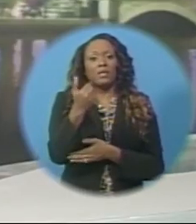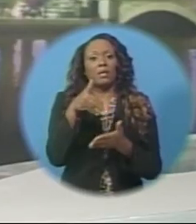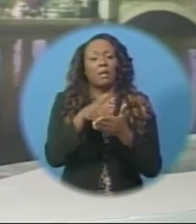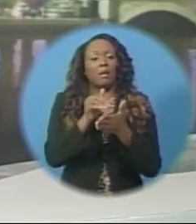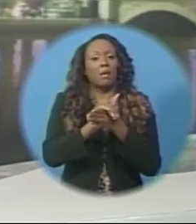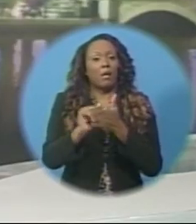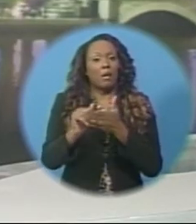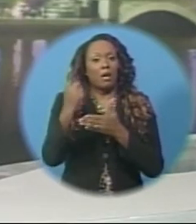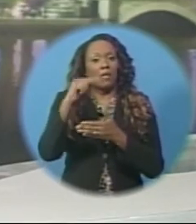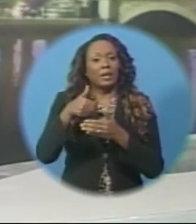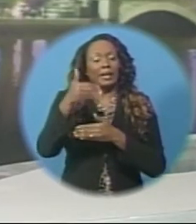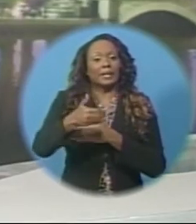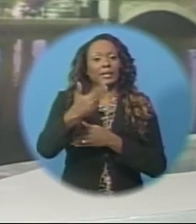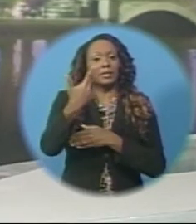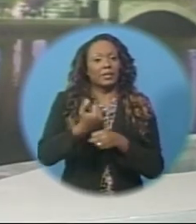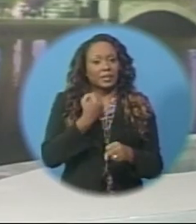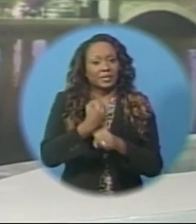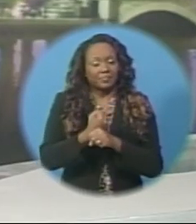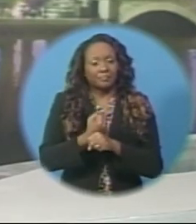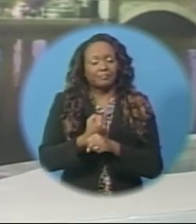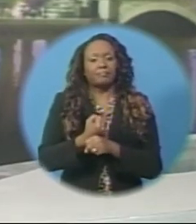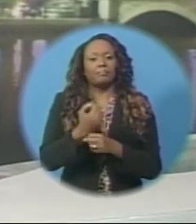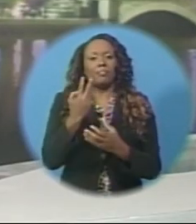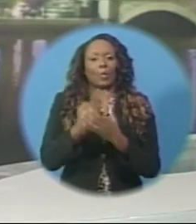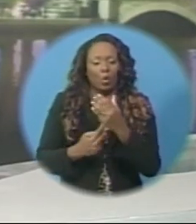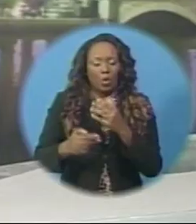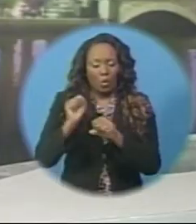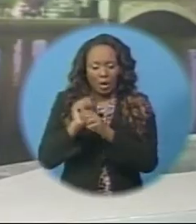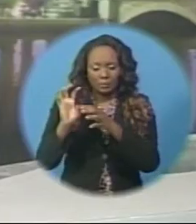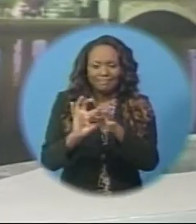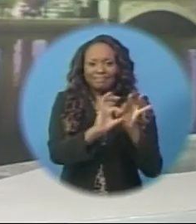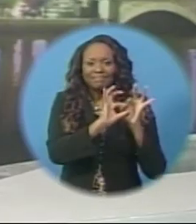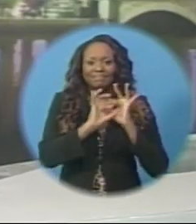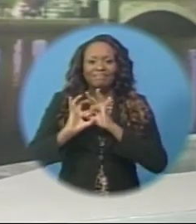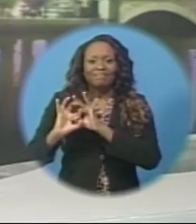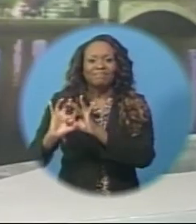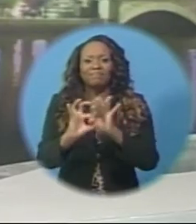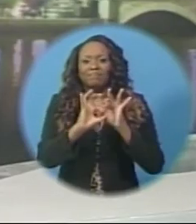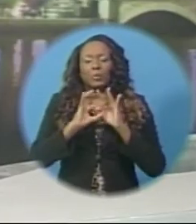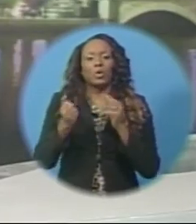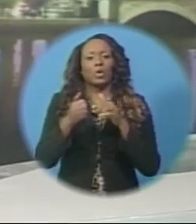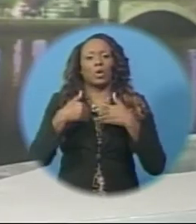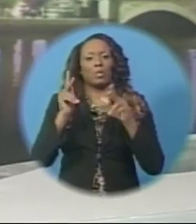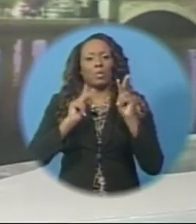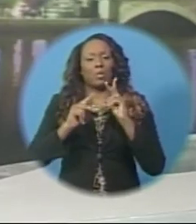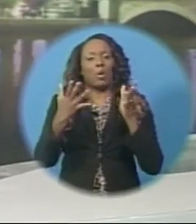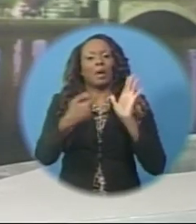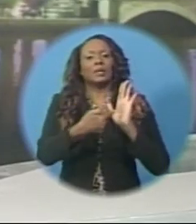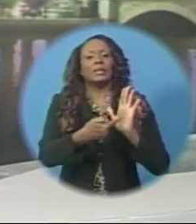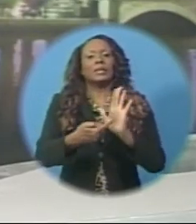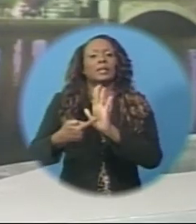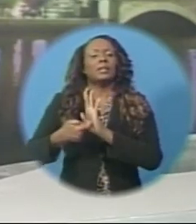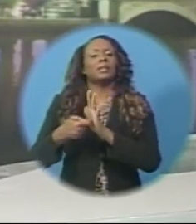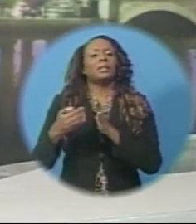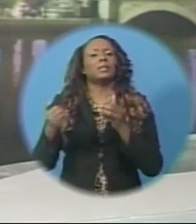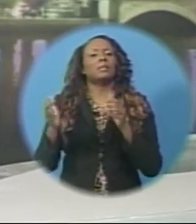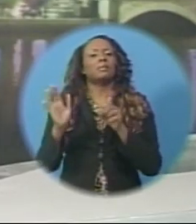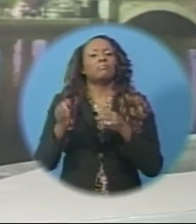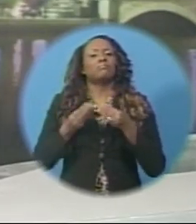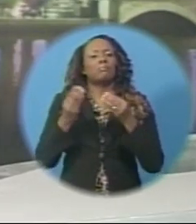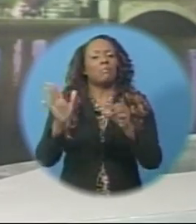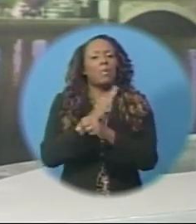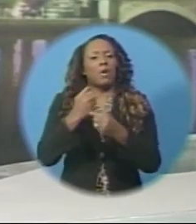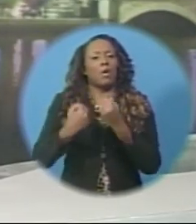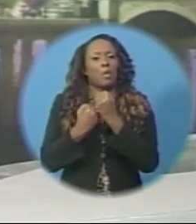years. 10 Habitat will work with young entrepreneurs by exposing them to a range of hands-on support that will assist